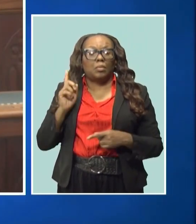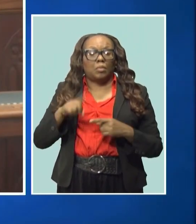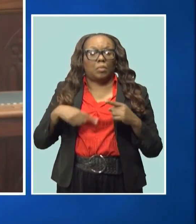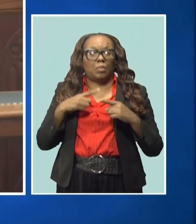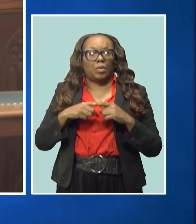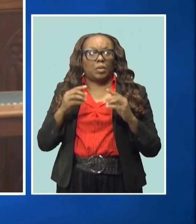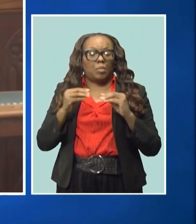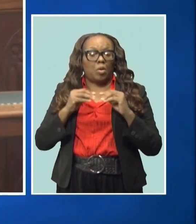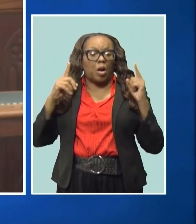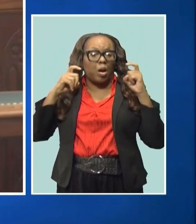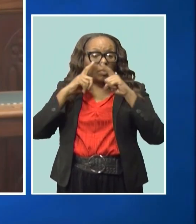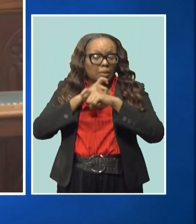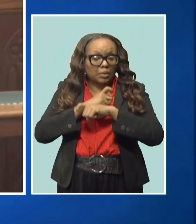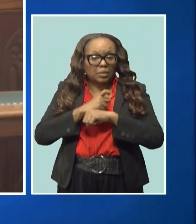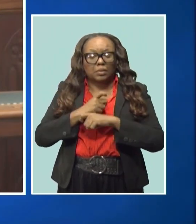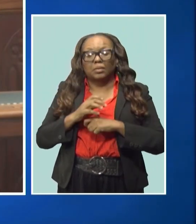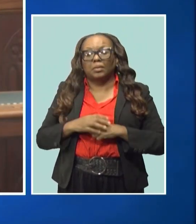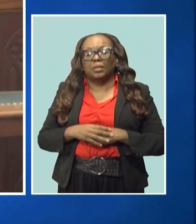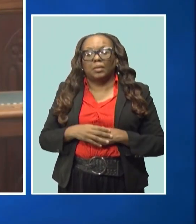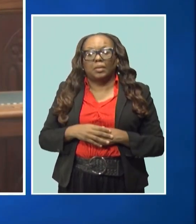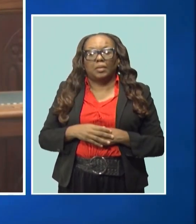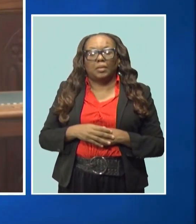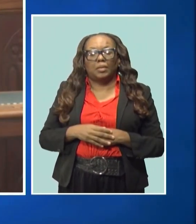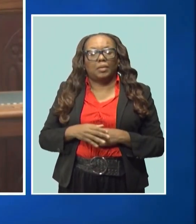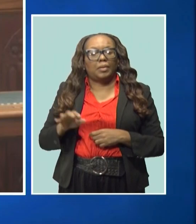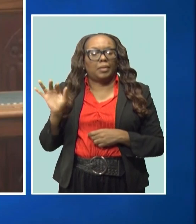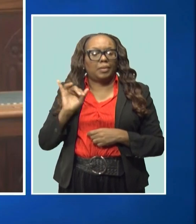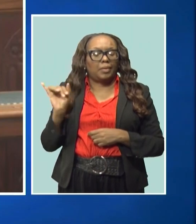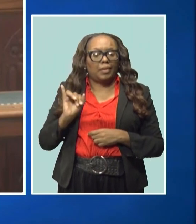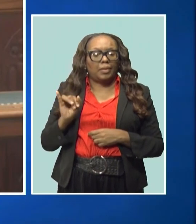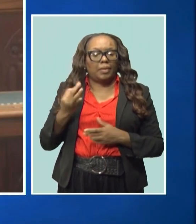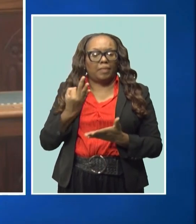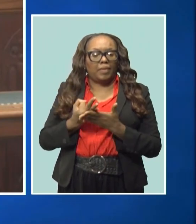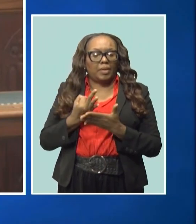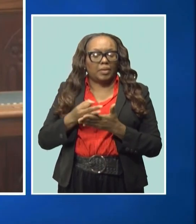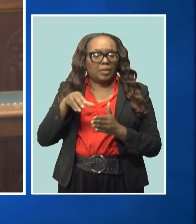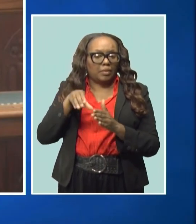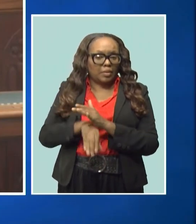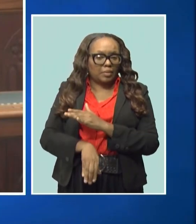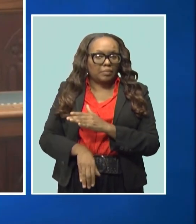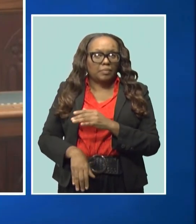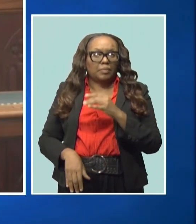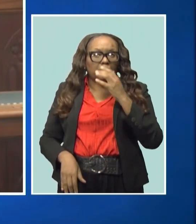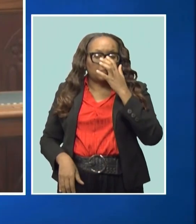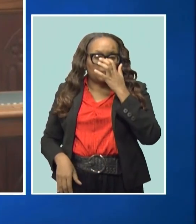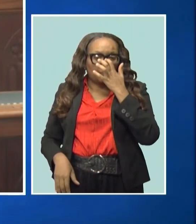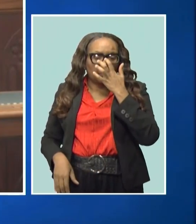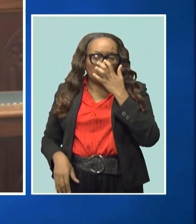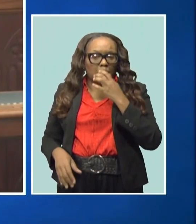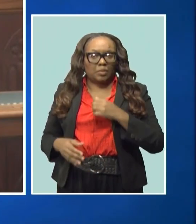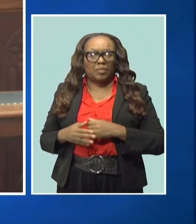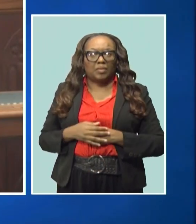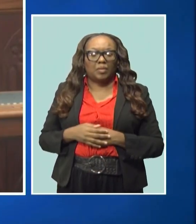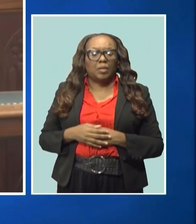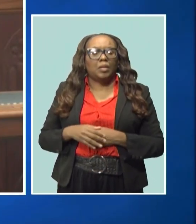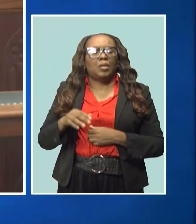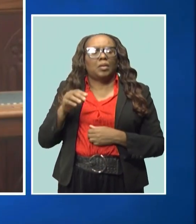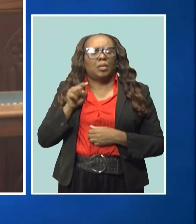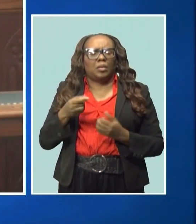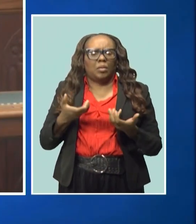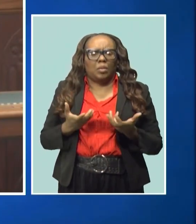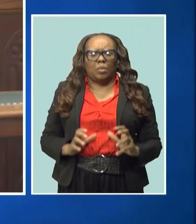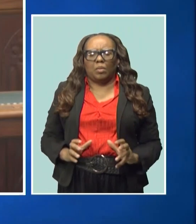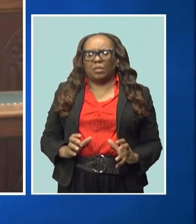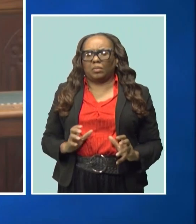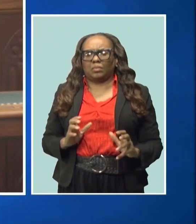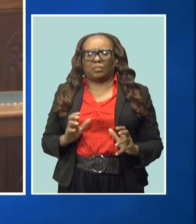to take it further and say financial crimes. I mean, you don't want a jury to sit